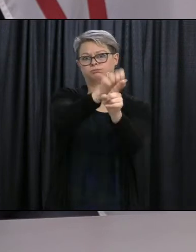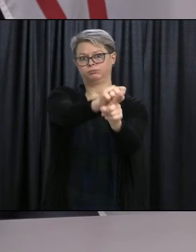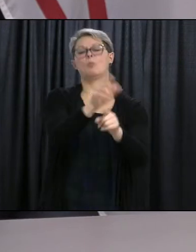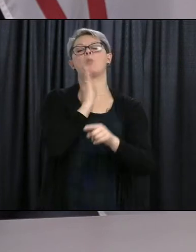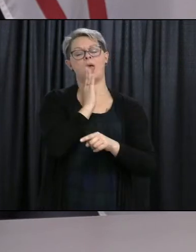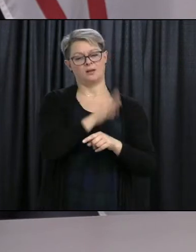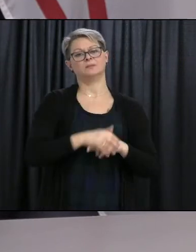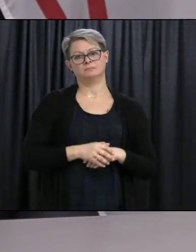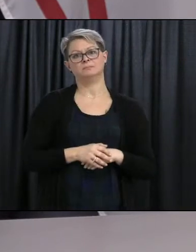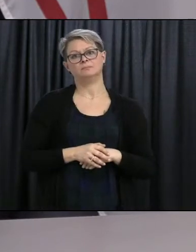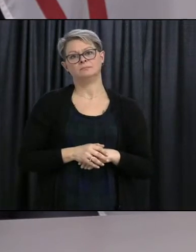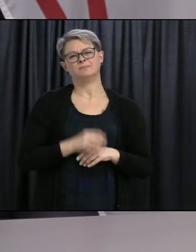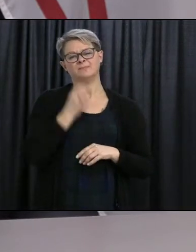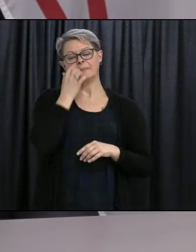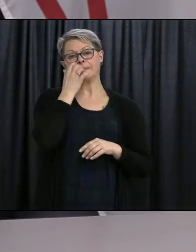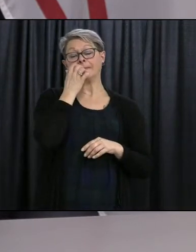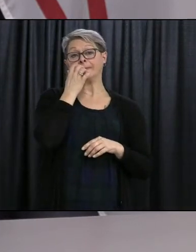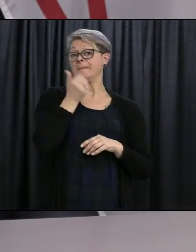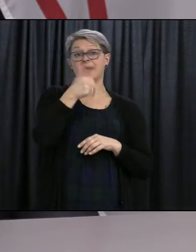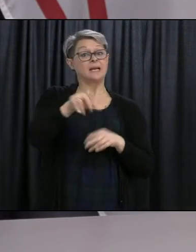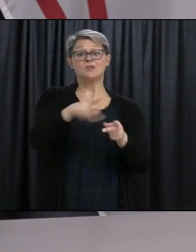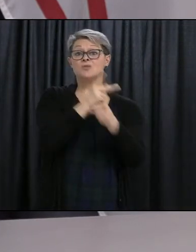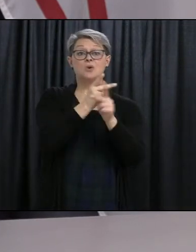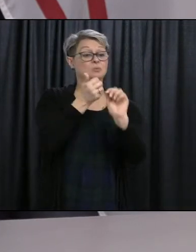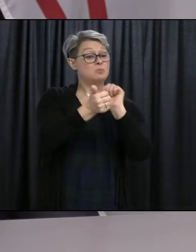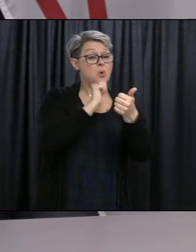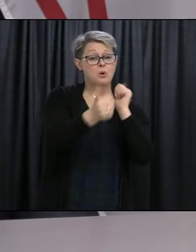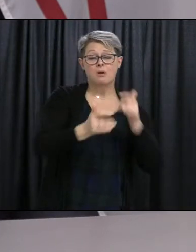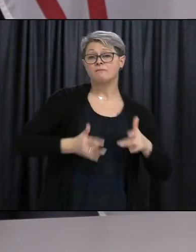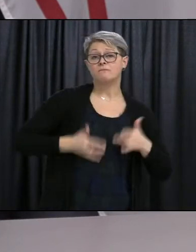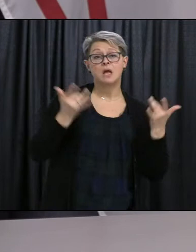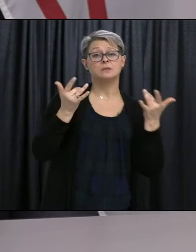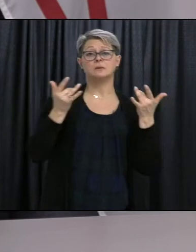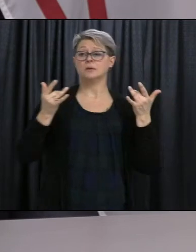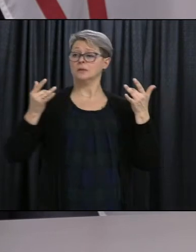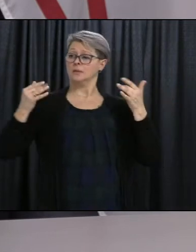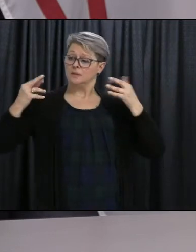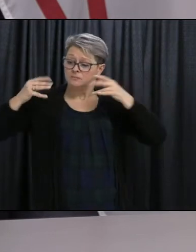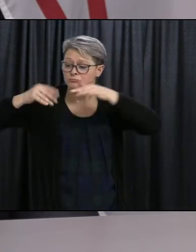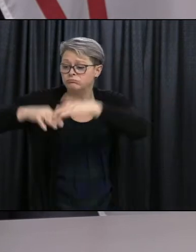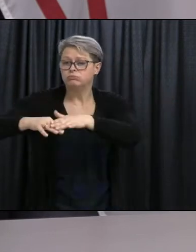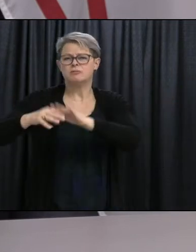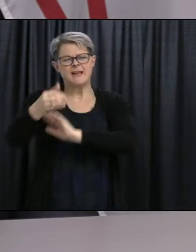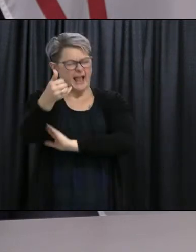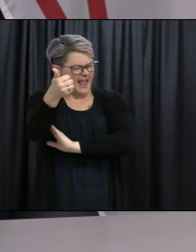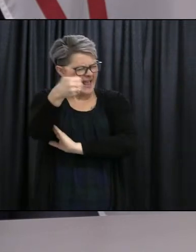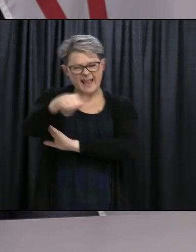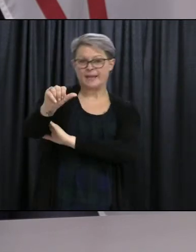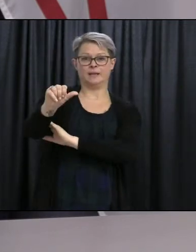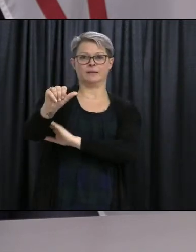so it would be any kind of sporting events or gatherings that you would have been at. So.